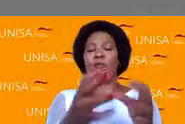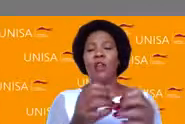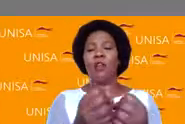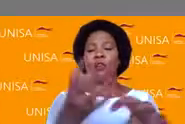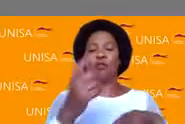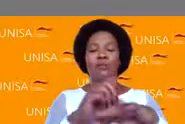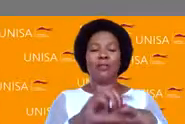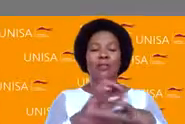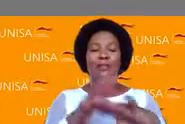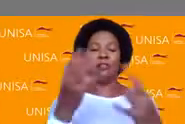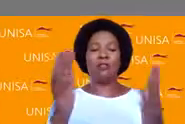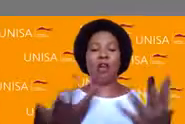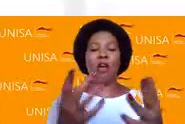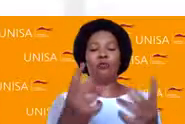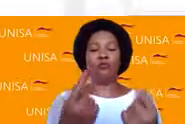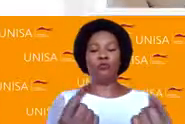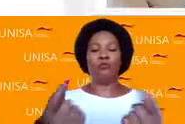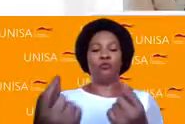run.